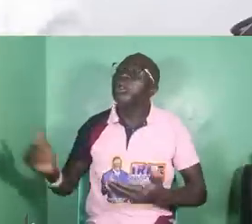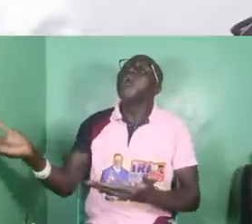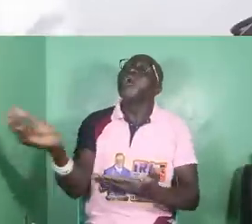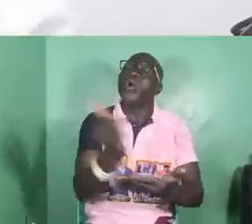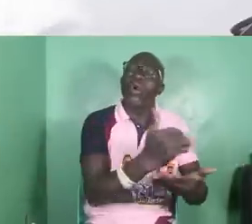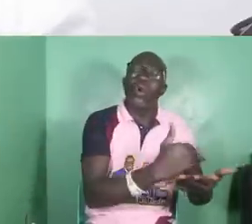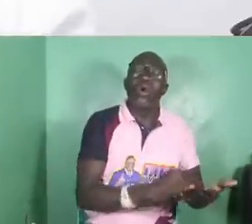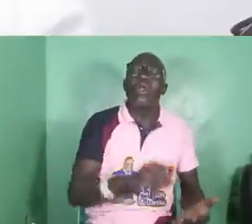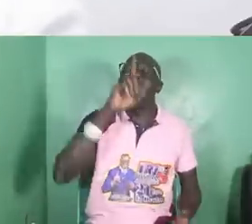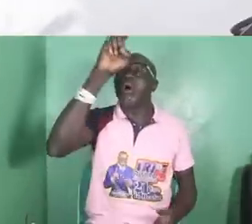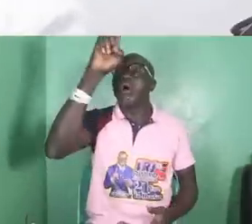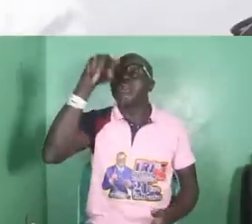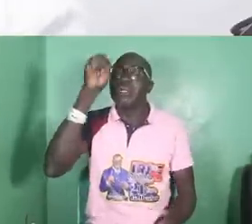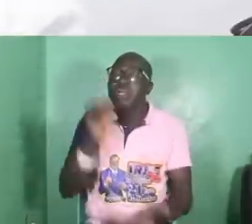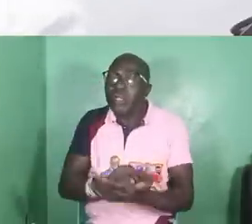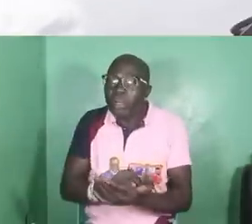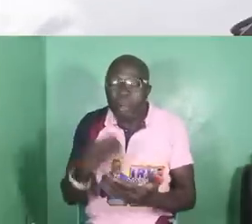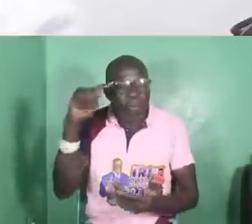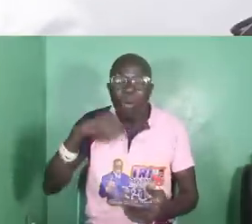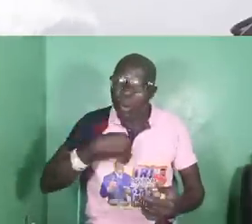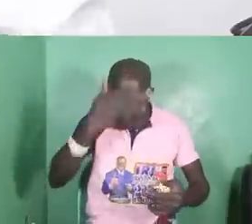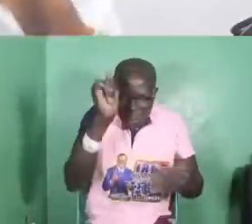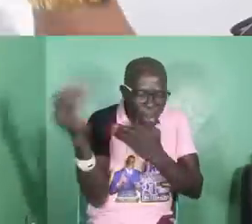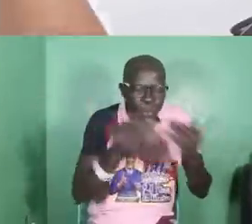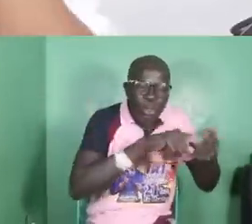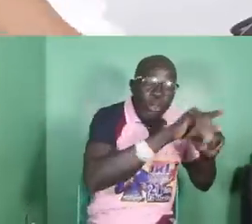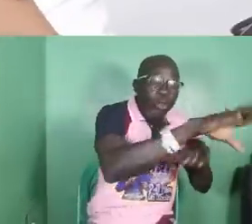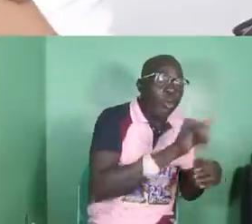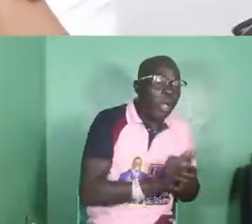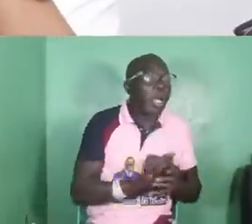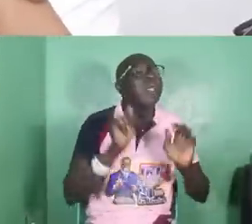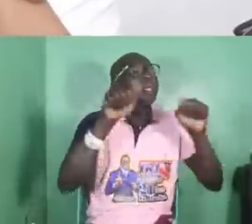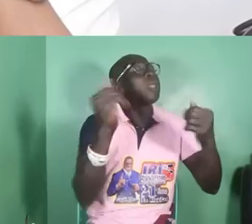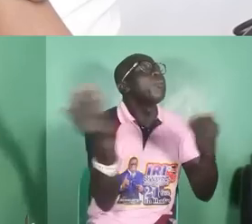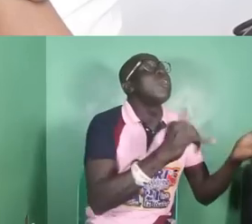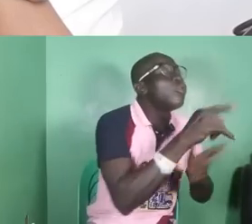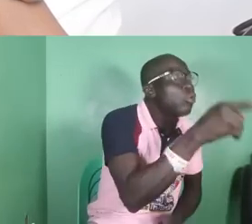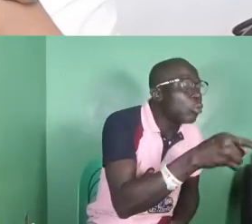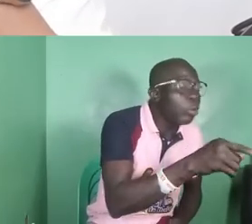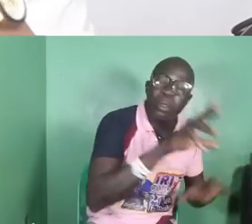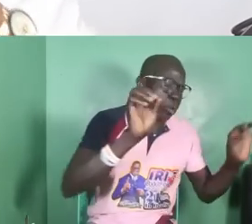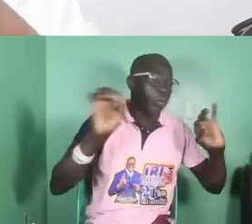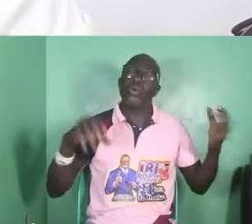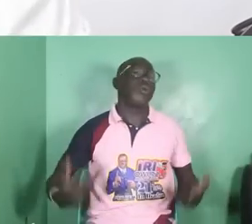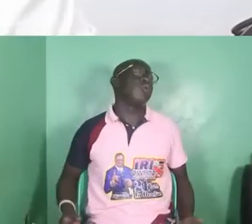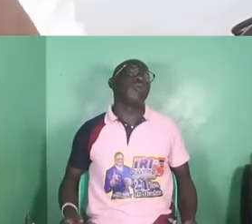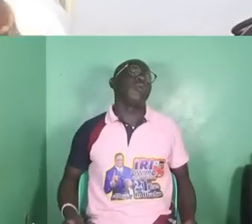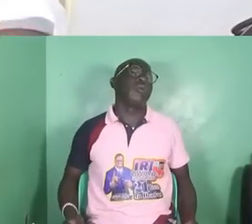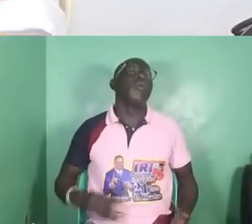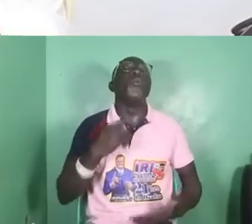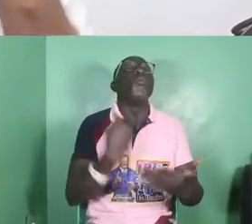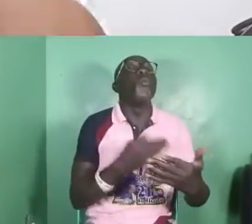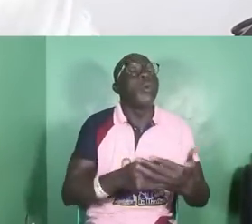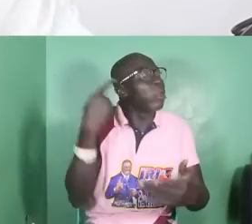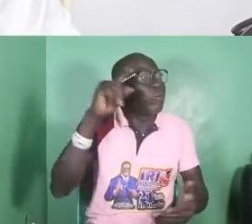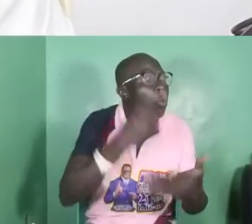wa si bi oba. Eh, he said somebody has to let 100,000 naira for me for you to bring me. Mo wa ni so mu ni wa. Has somebody bring you? Mo ko mu ni wa. He said not at all. Owo ki lo